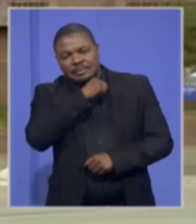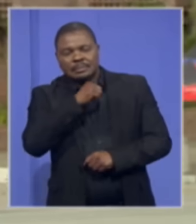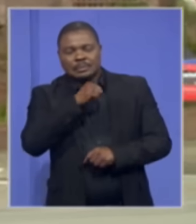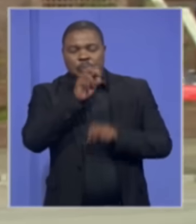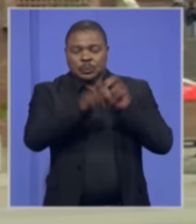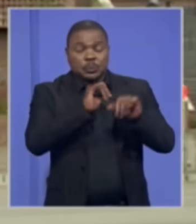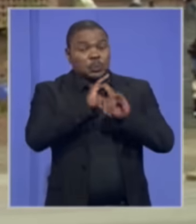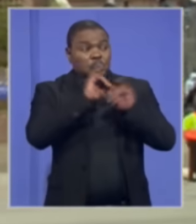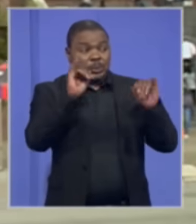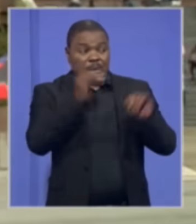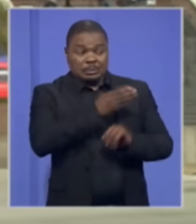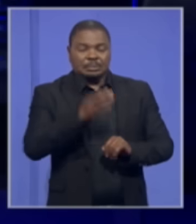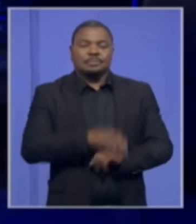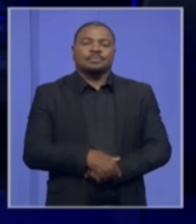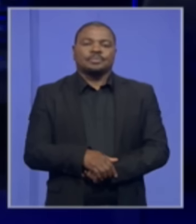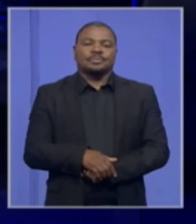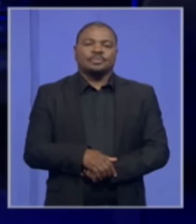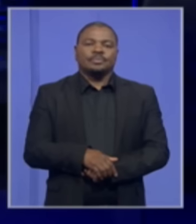pele.